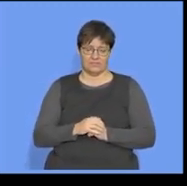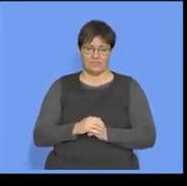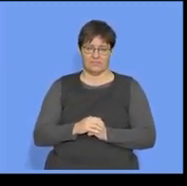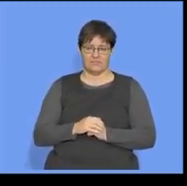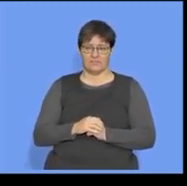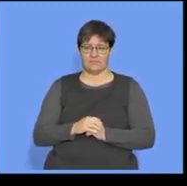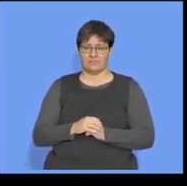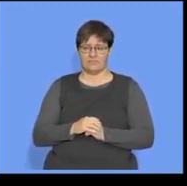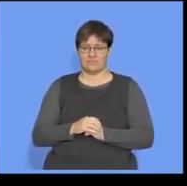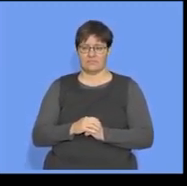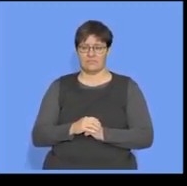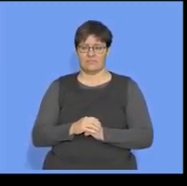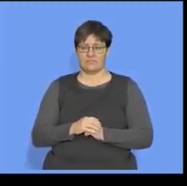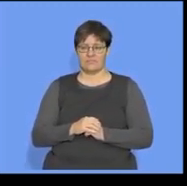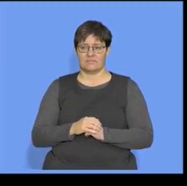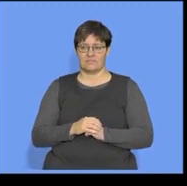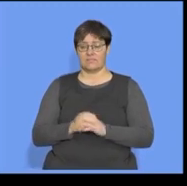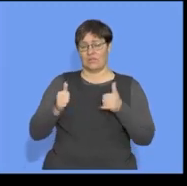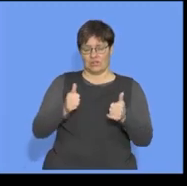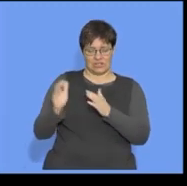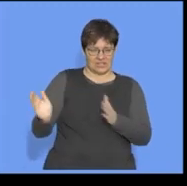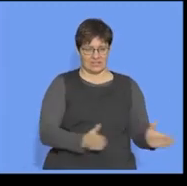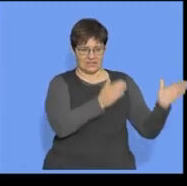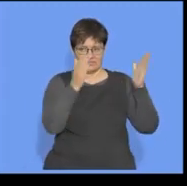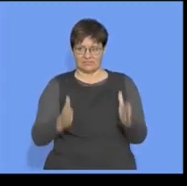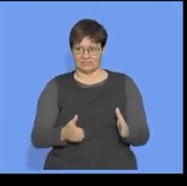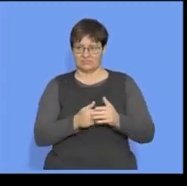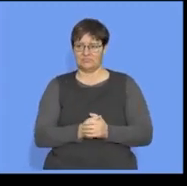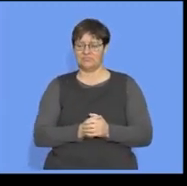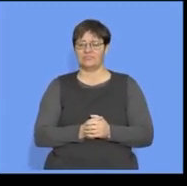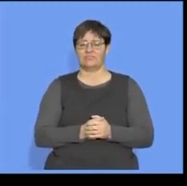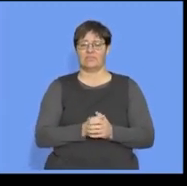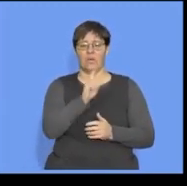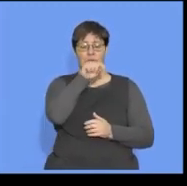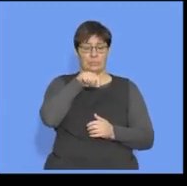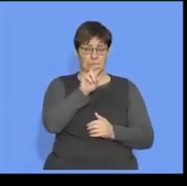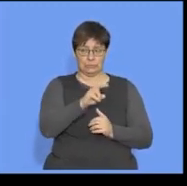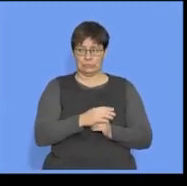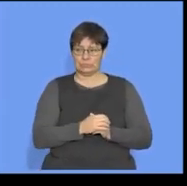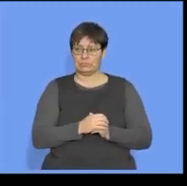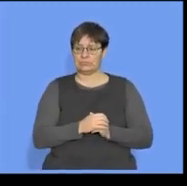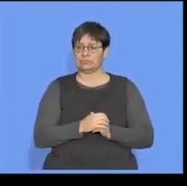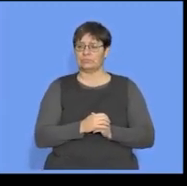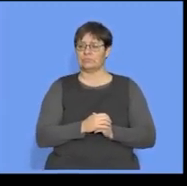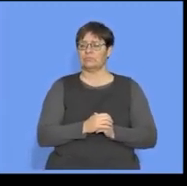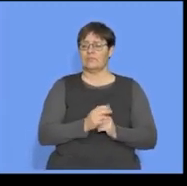your cochlea here. Then, good, we answered the questions. We move to the next